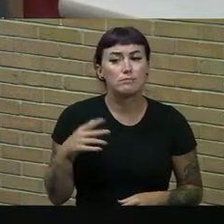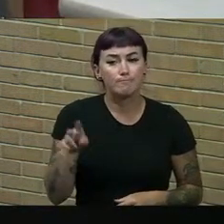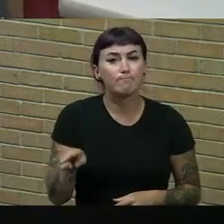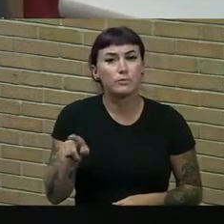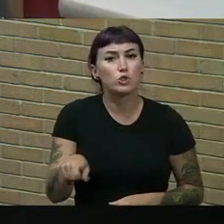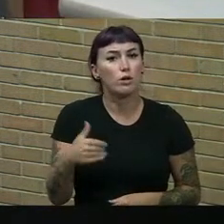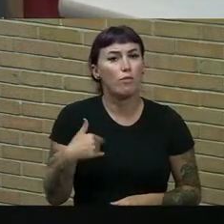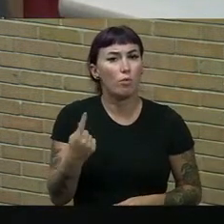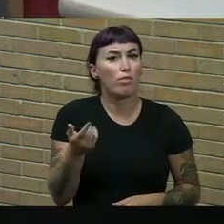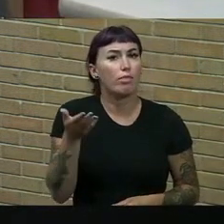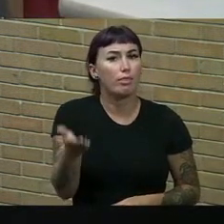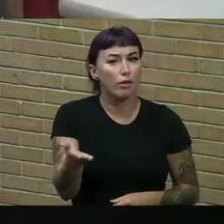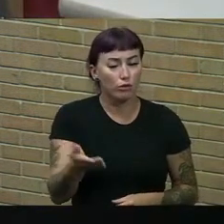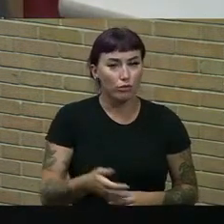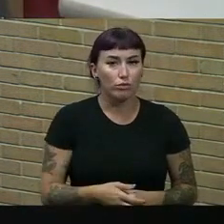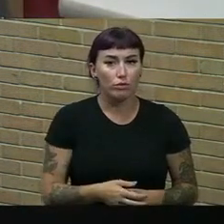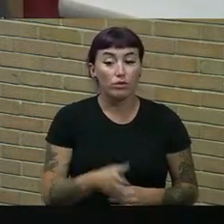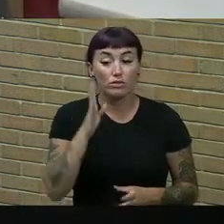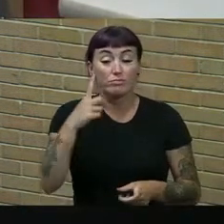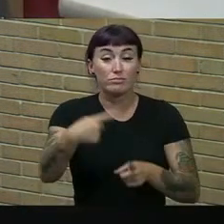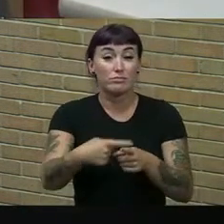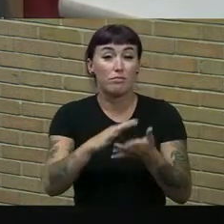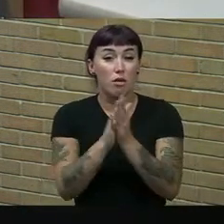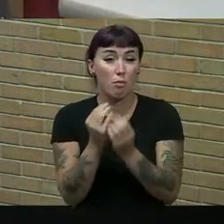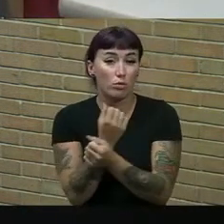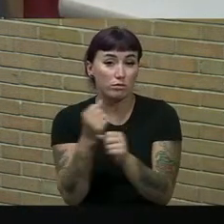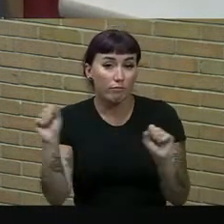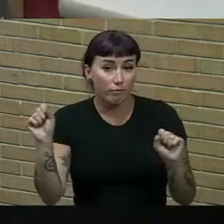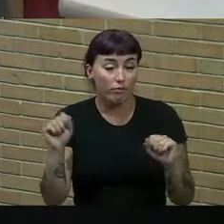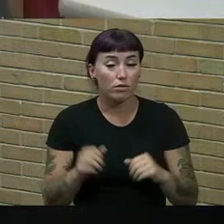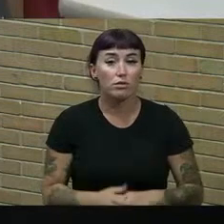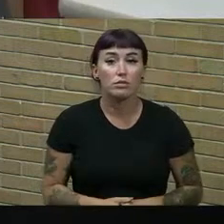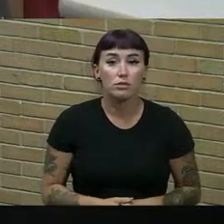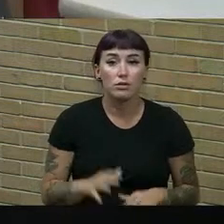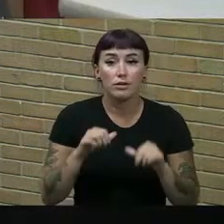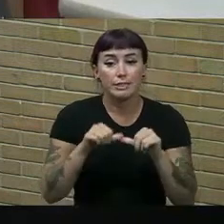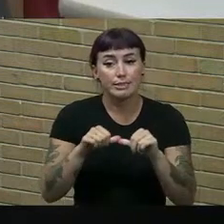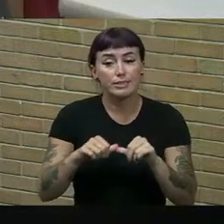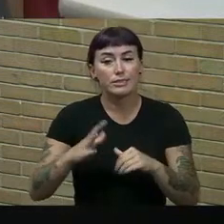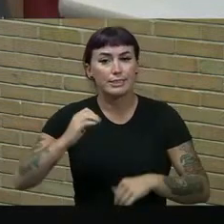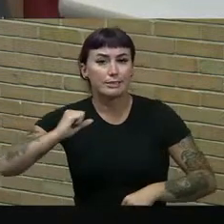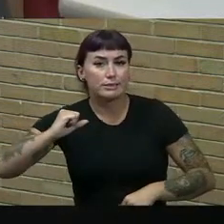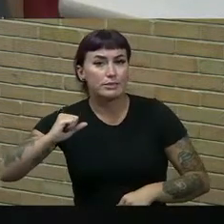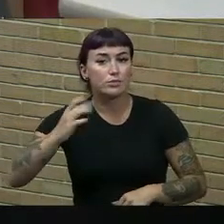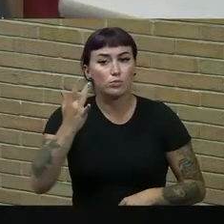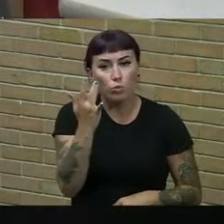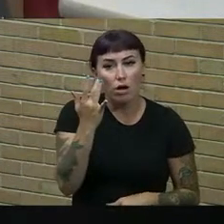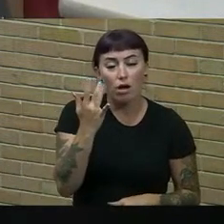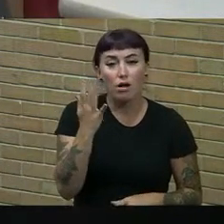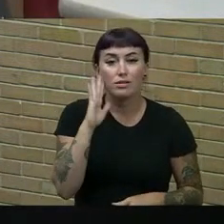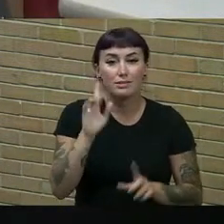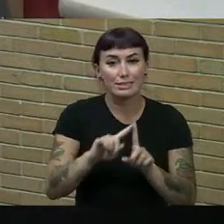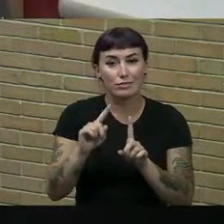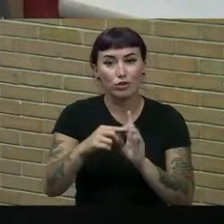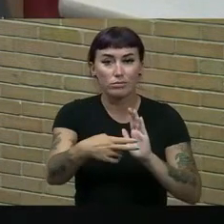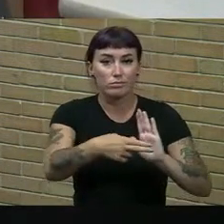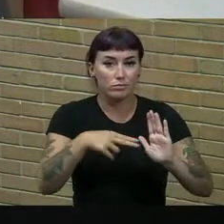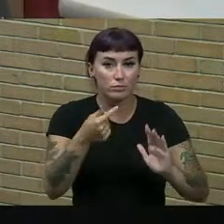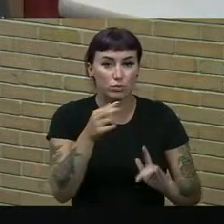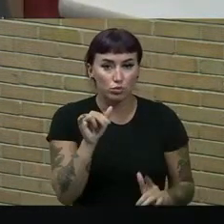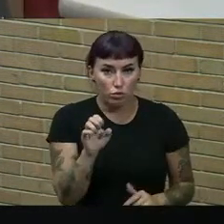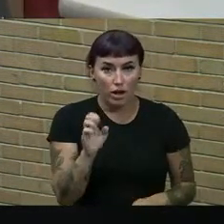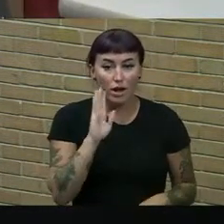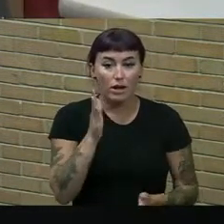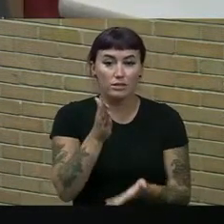to have one there, would make those intersections much safer. We continue to get resistance because of the grades involved and stopped vehicles being